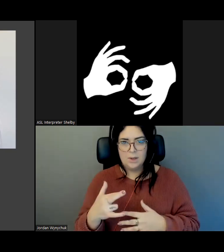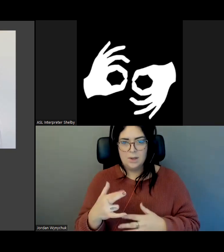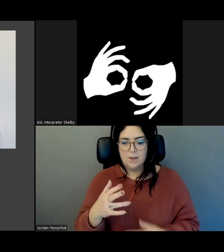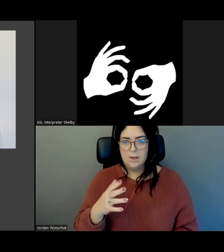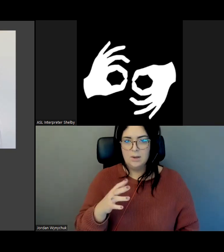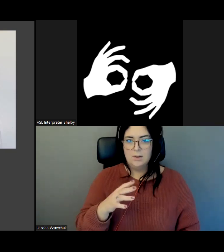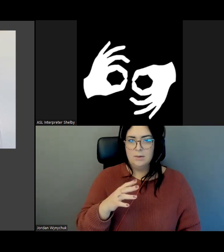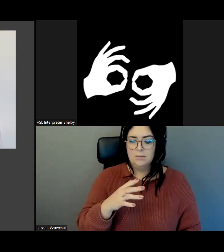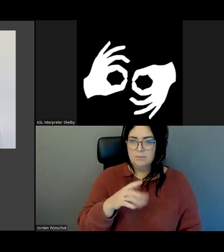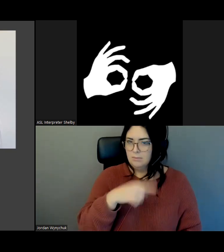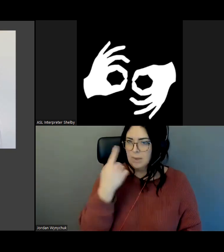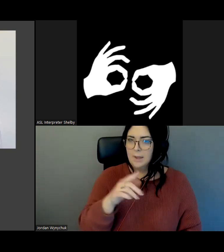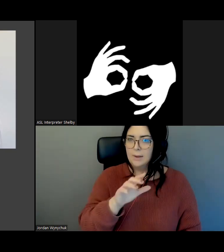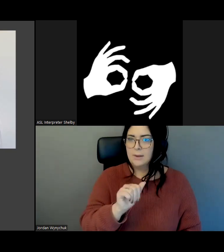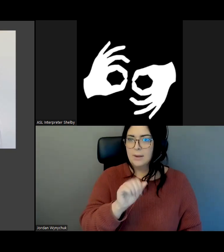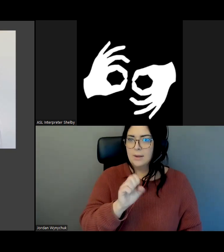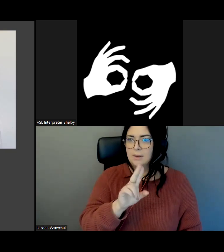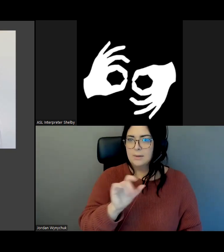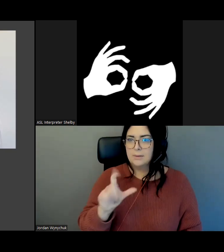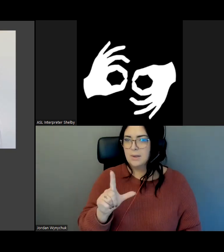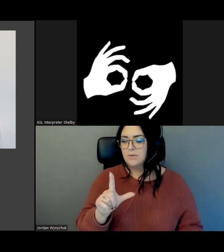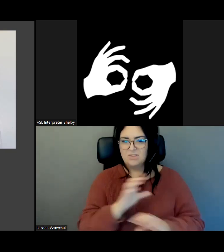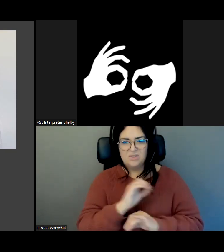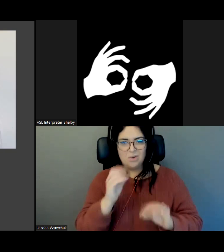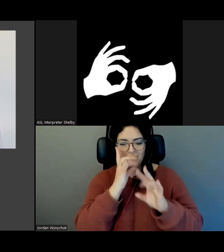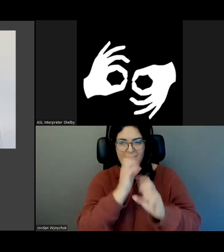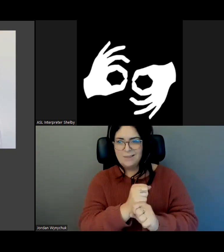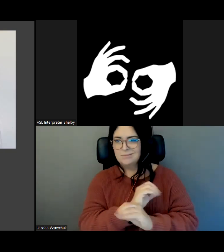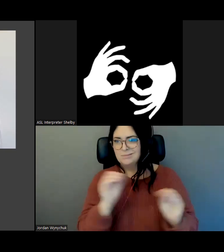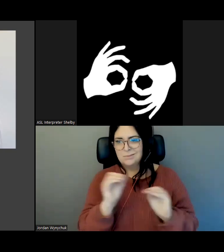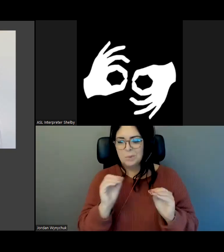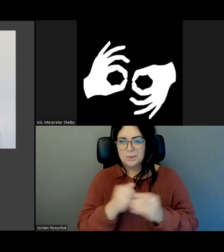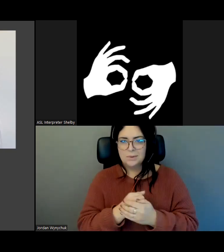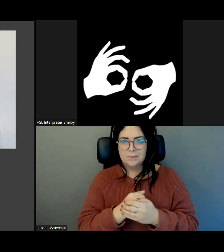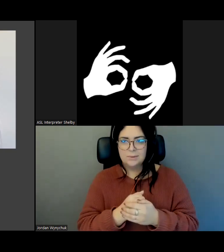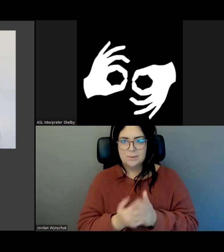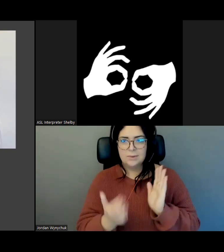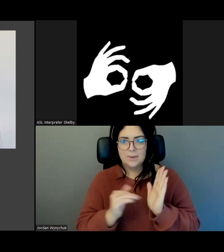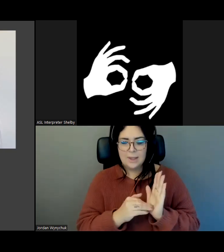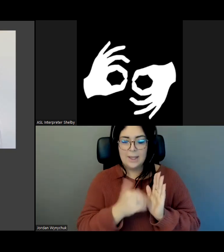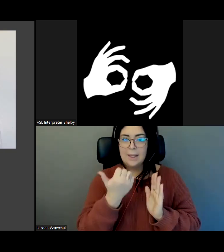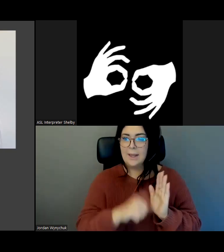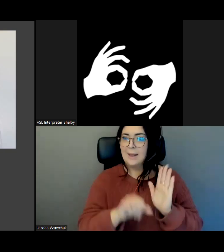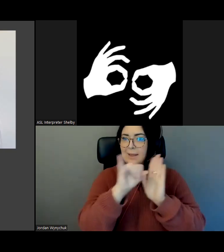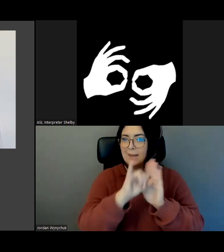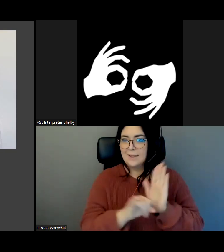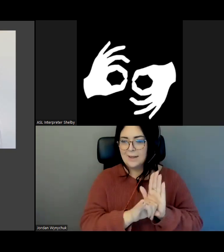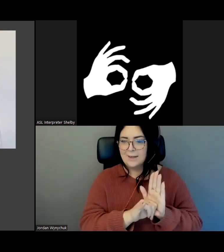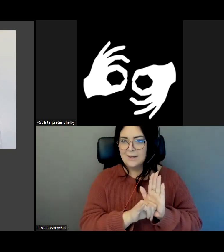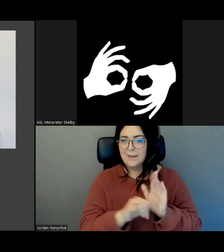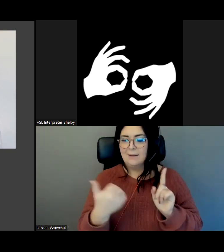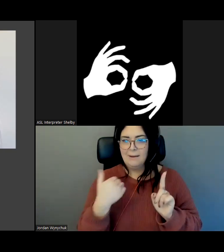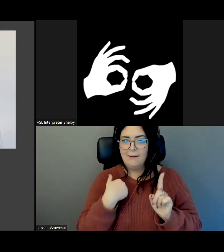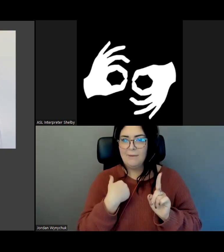folks that have little to no attraction to other folks. So pretty much every identity that I mentioned earlier